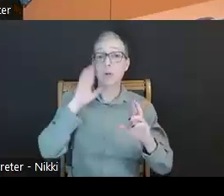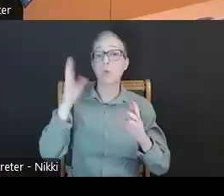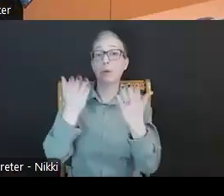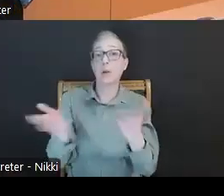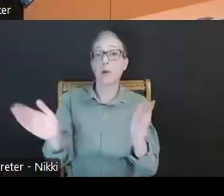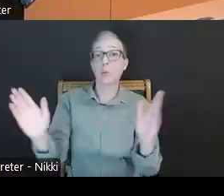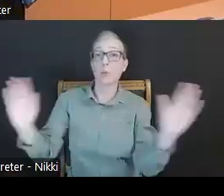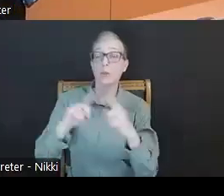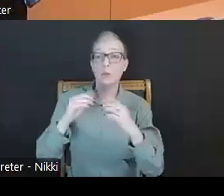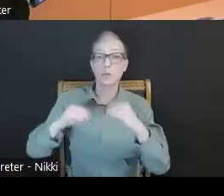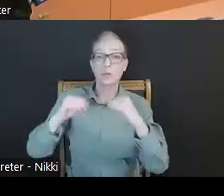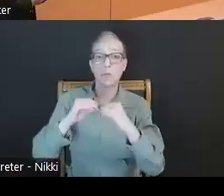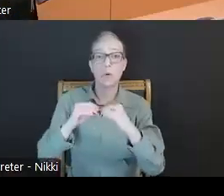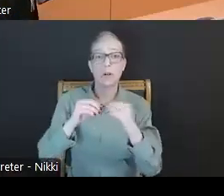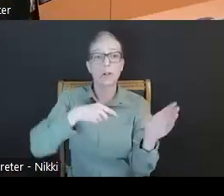well.